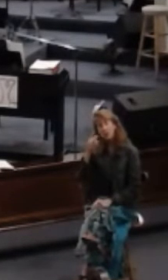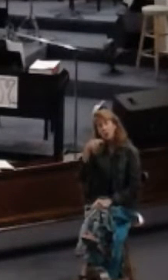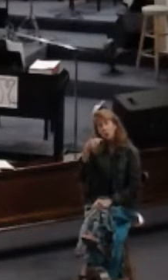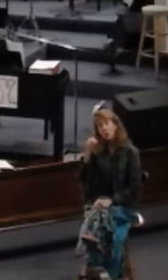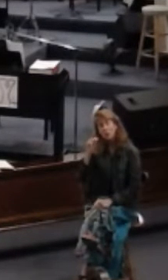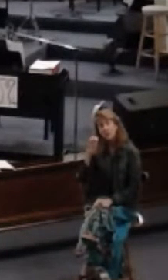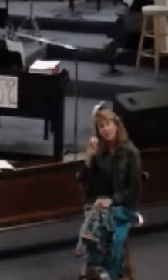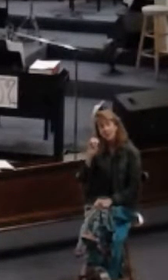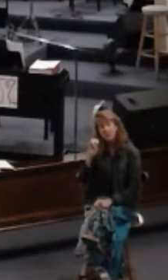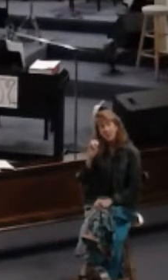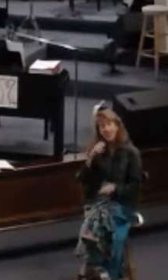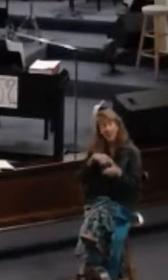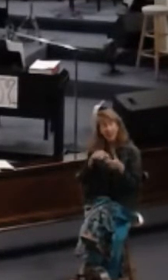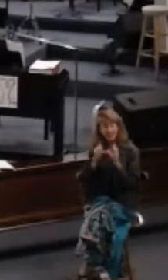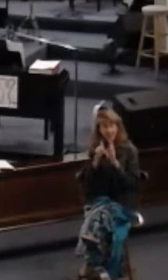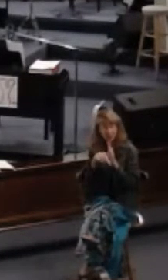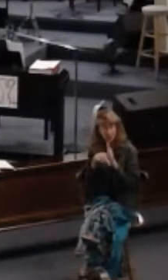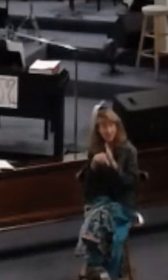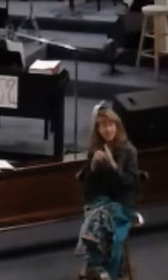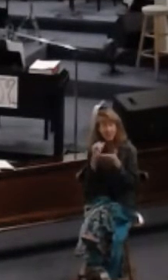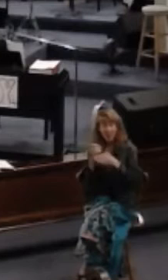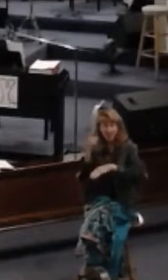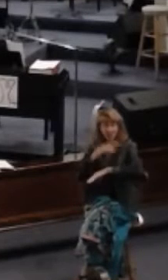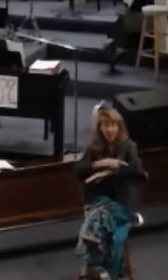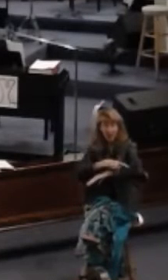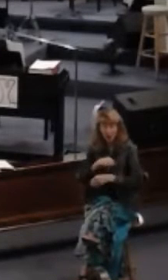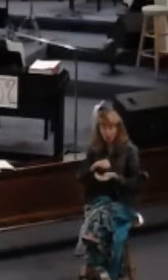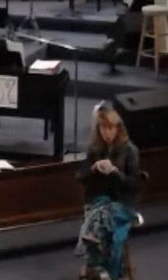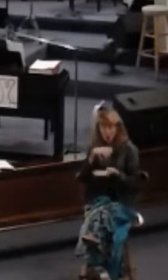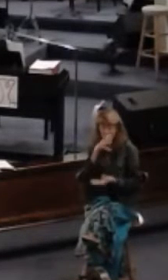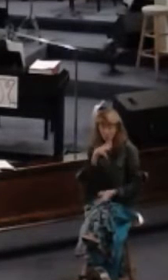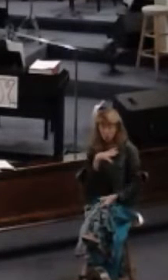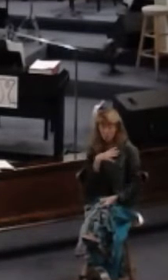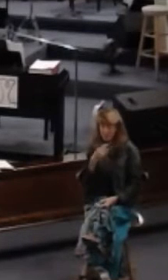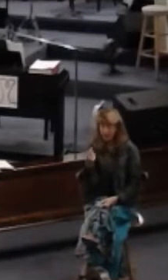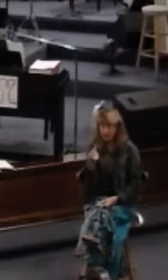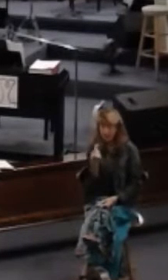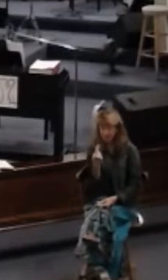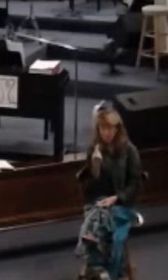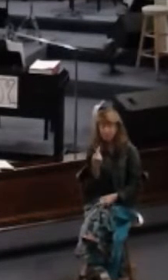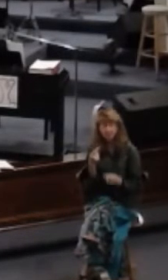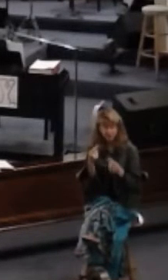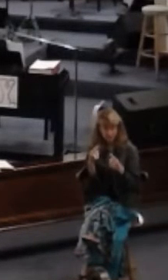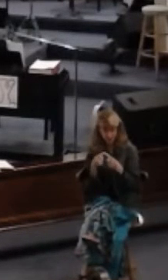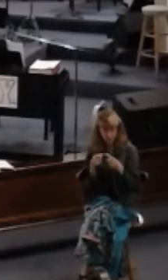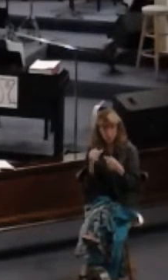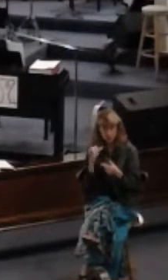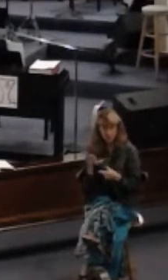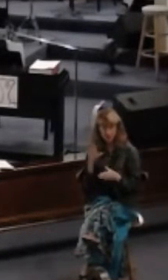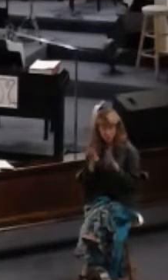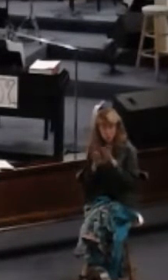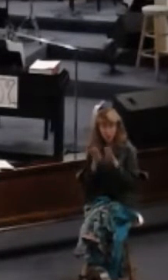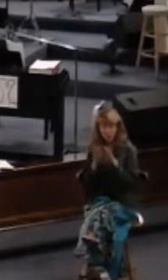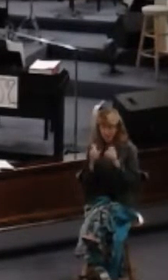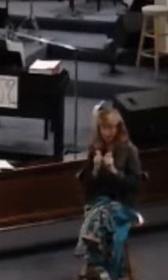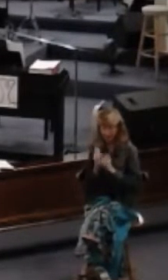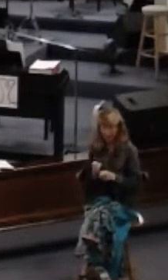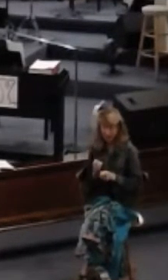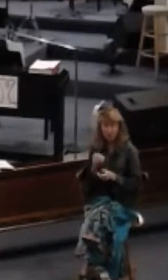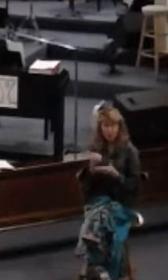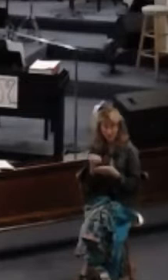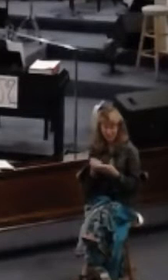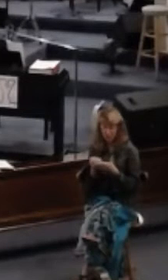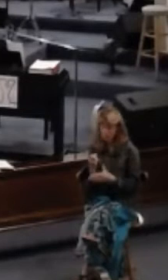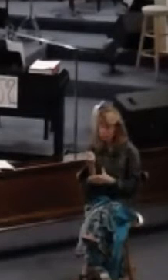more surprised when later that day, a rich woman from the city came to his door, and she gave him 12 gold coins, 12